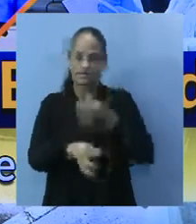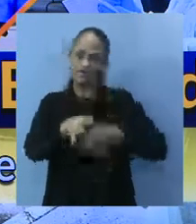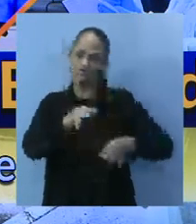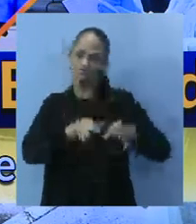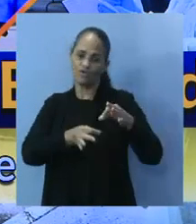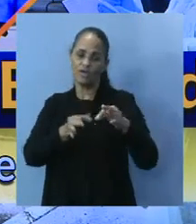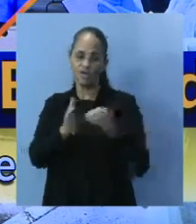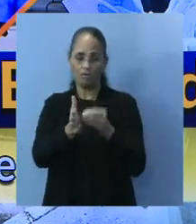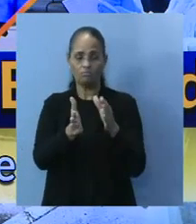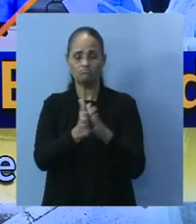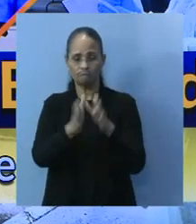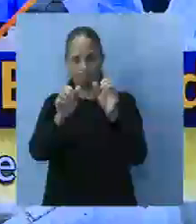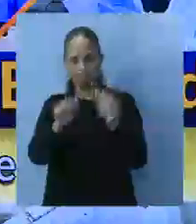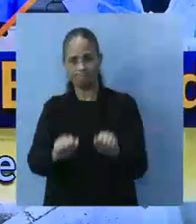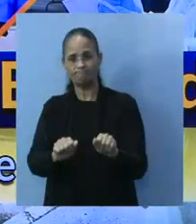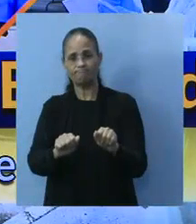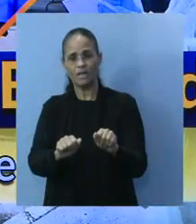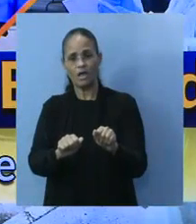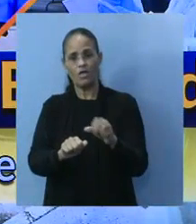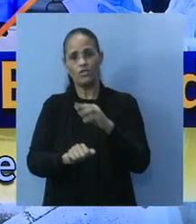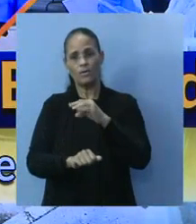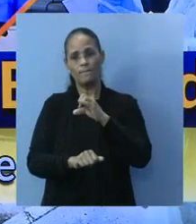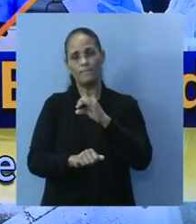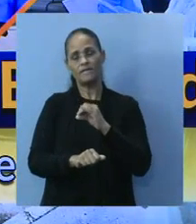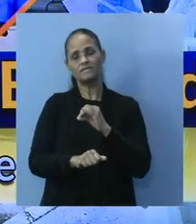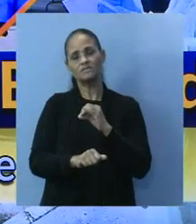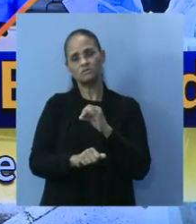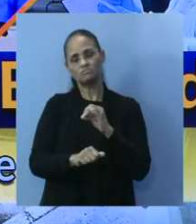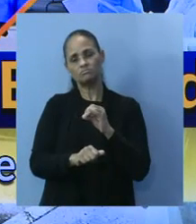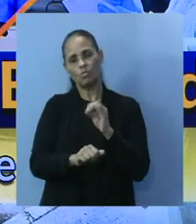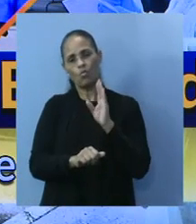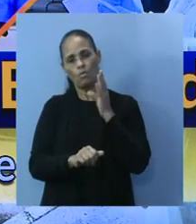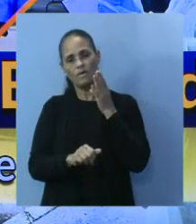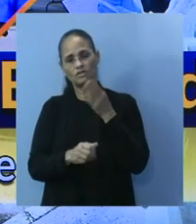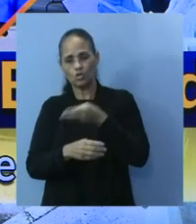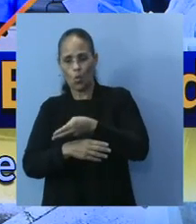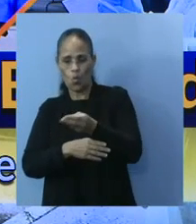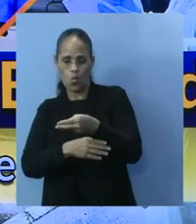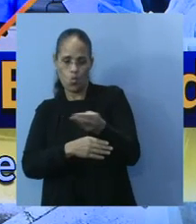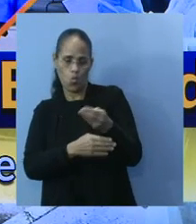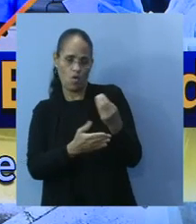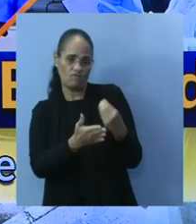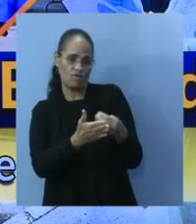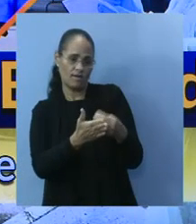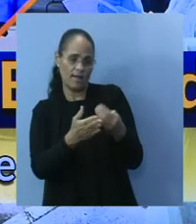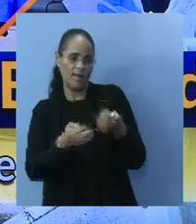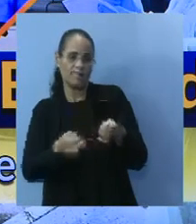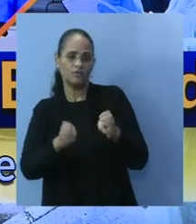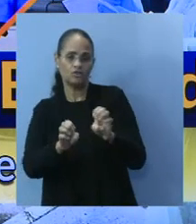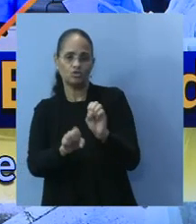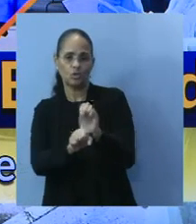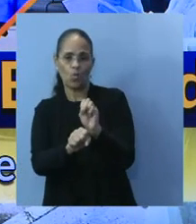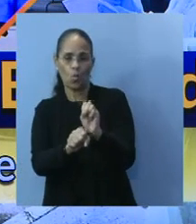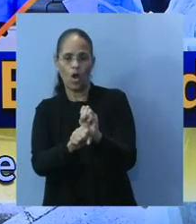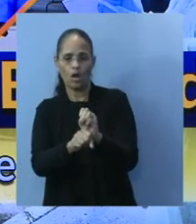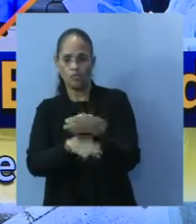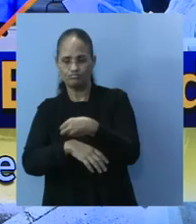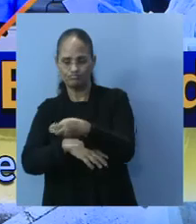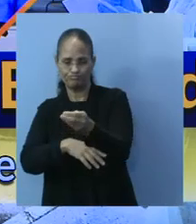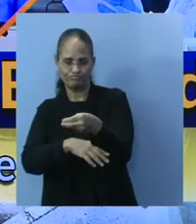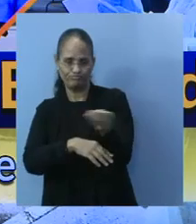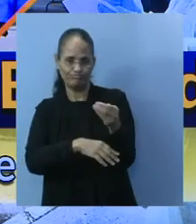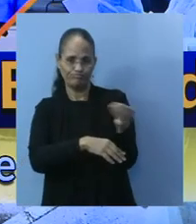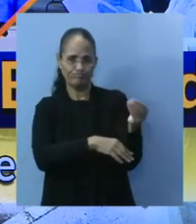contractors as possible. The Ministry of Public Works will ensure allocation of funding and opportunity for work is spread across